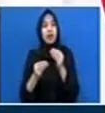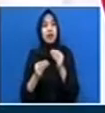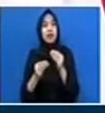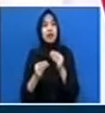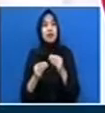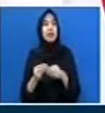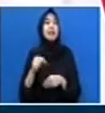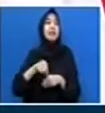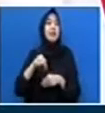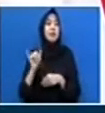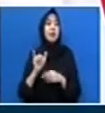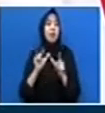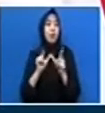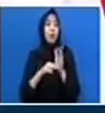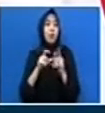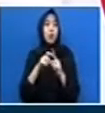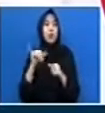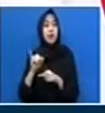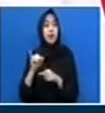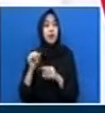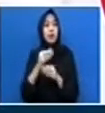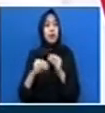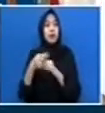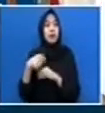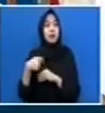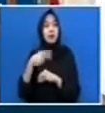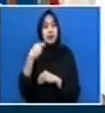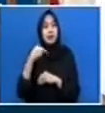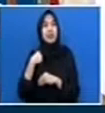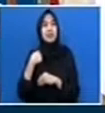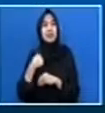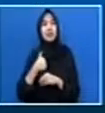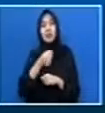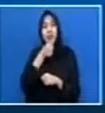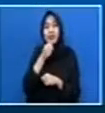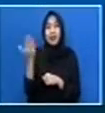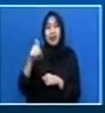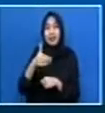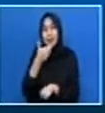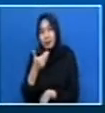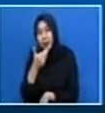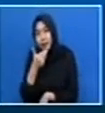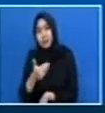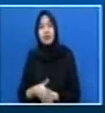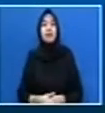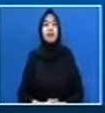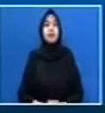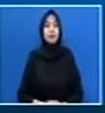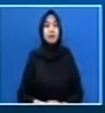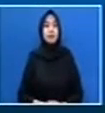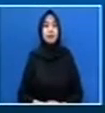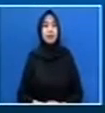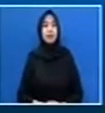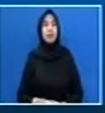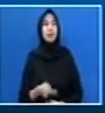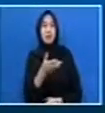now, I'm already with Wendy Sherman, Deputy Secretary of State. Thank you for making time for this interview. I know you have a very packed